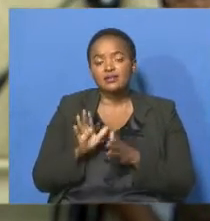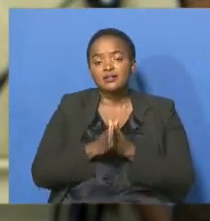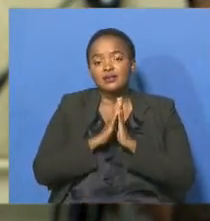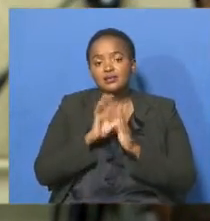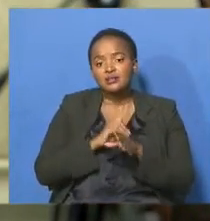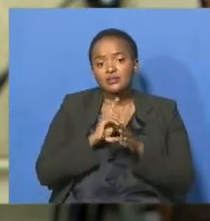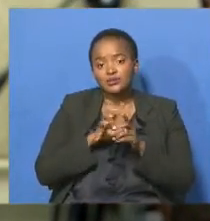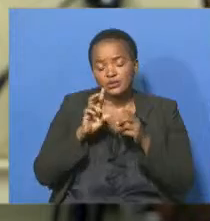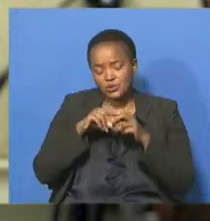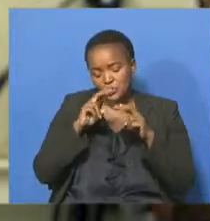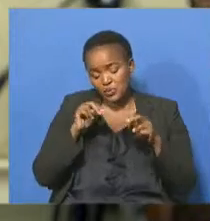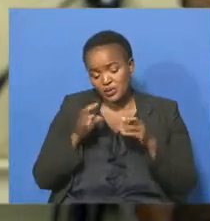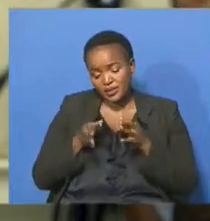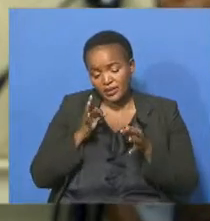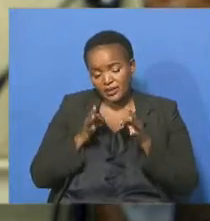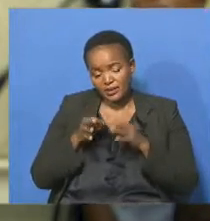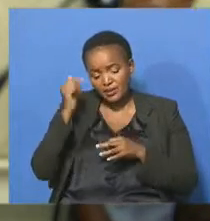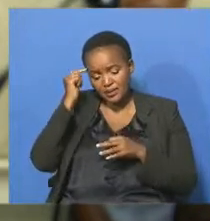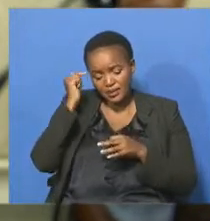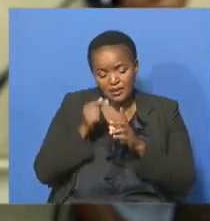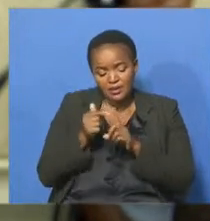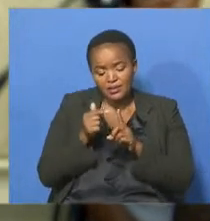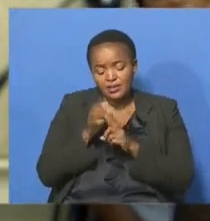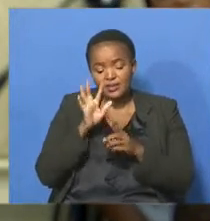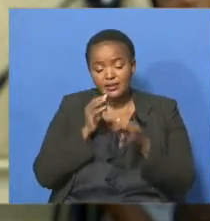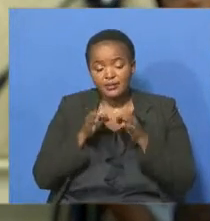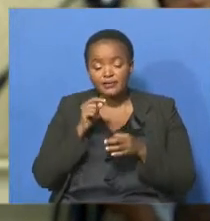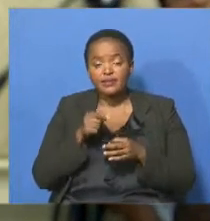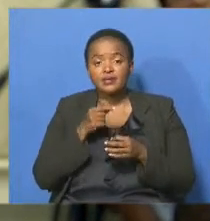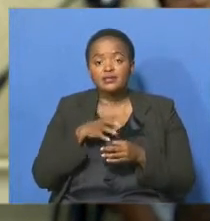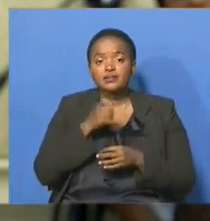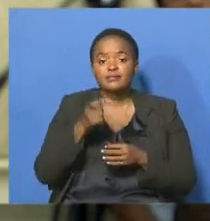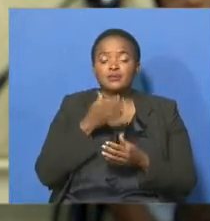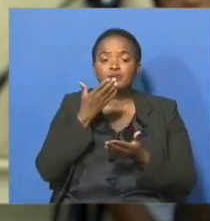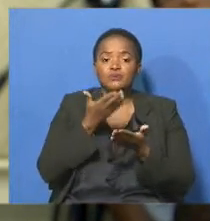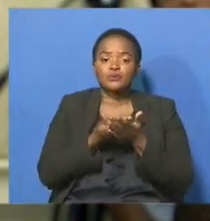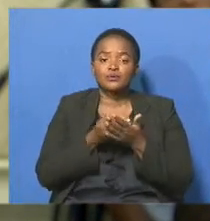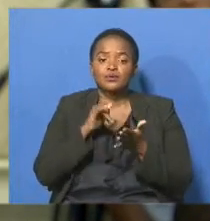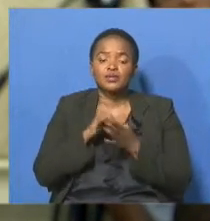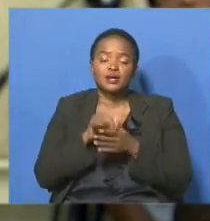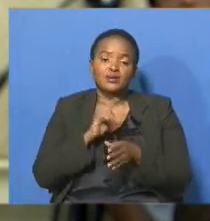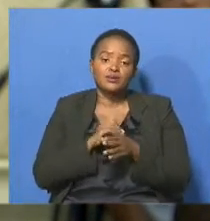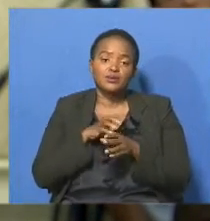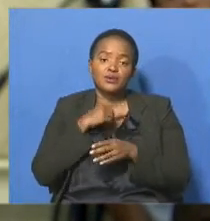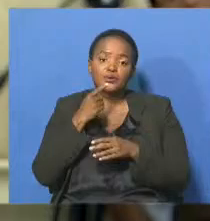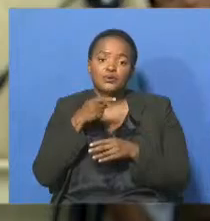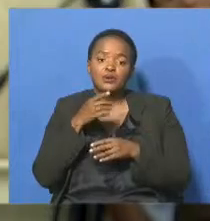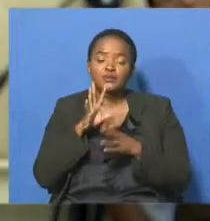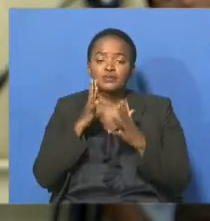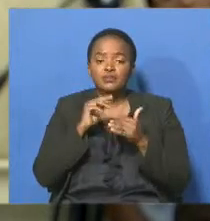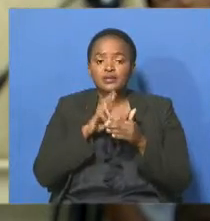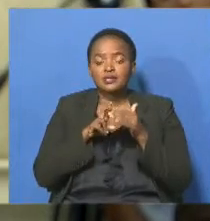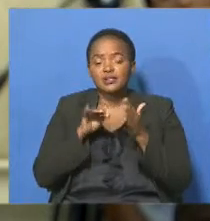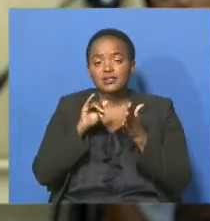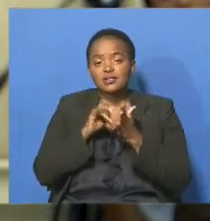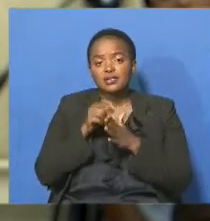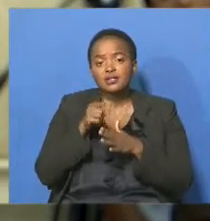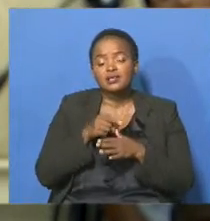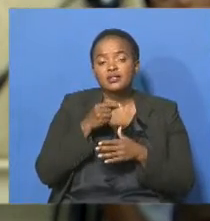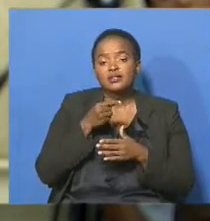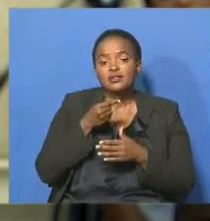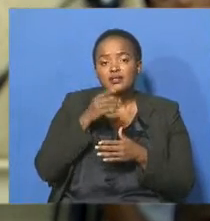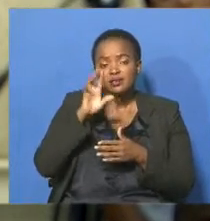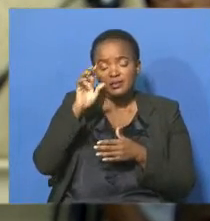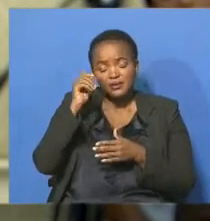a o itekanetse ngaka doctora o tla mpolelela gore ga itekanela mo ke